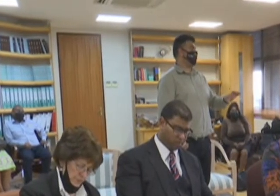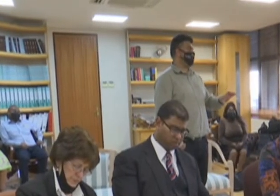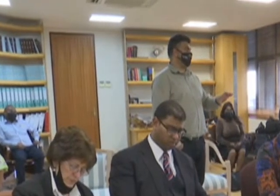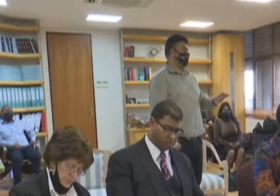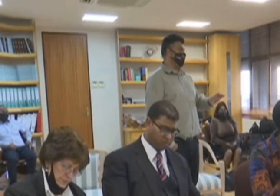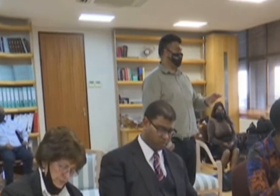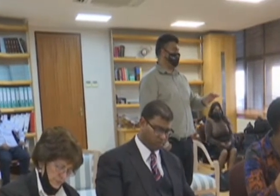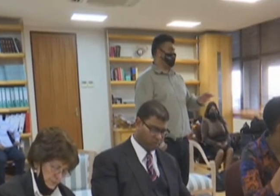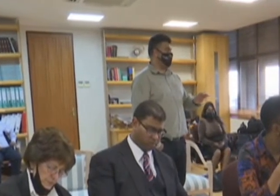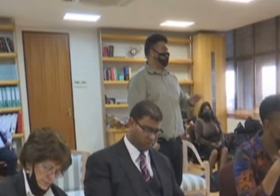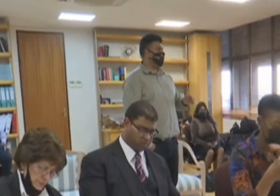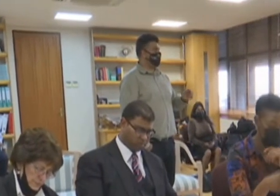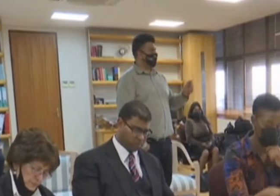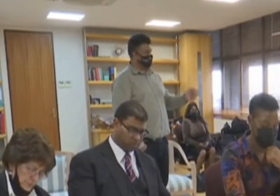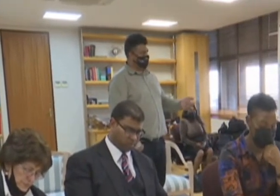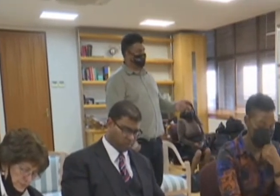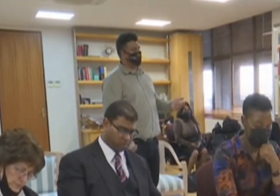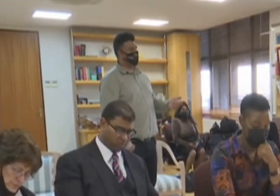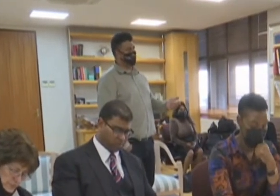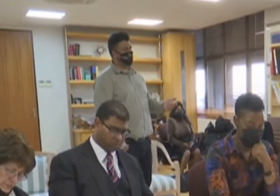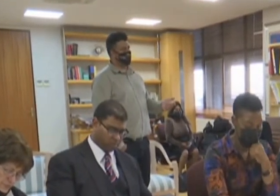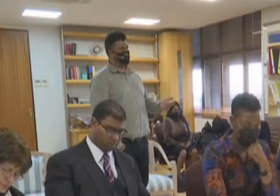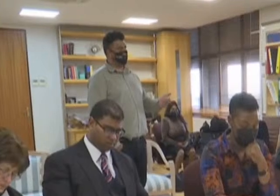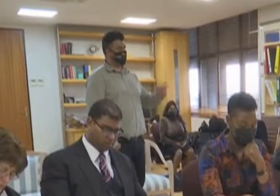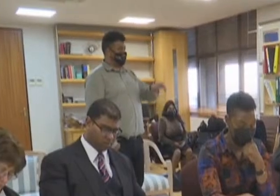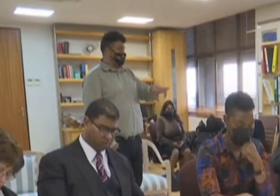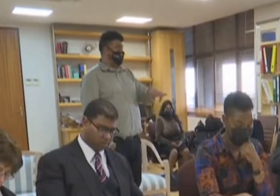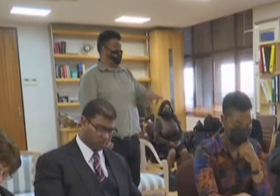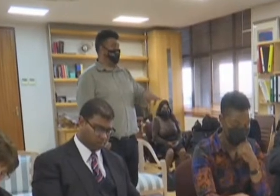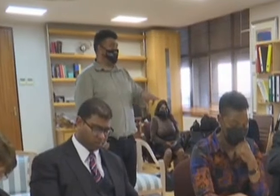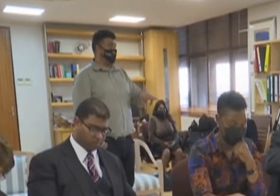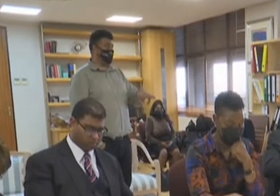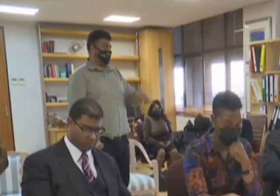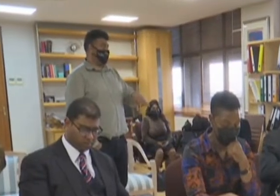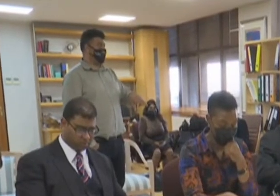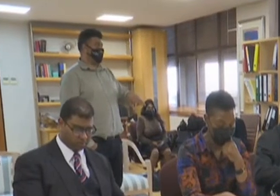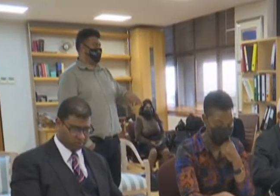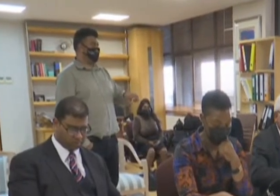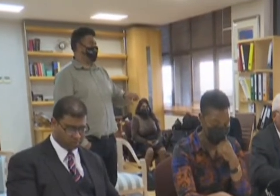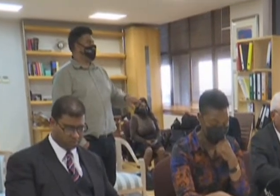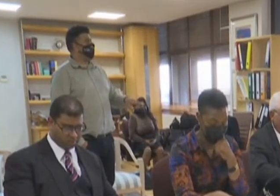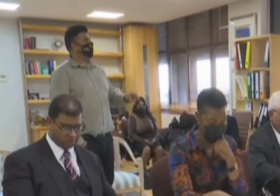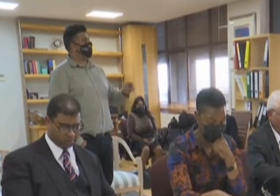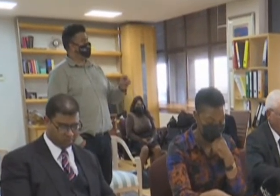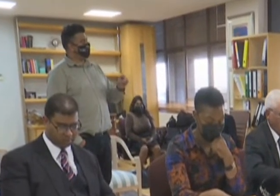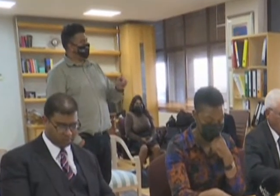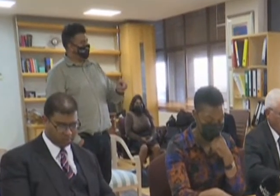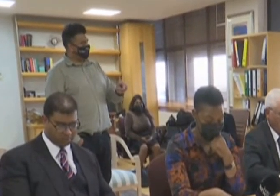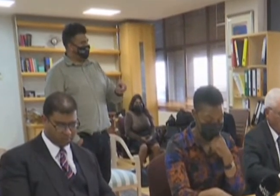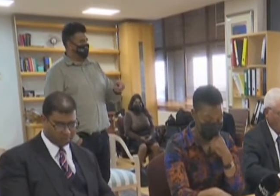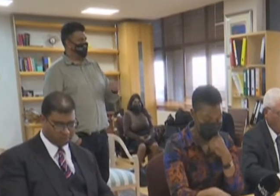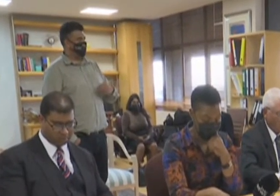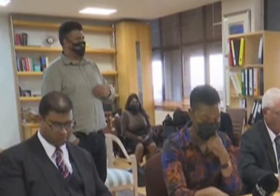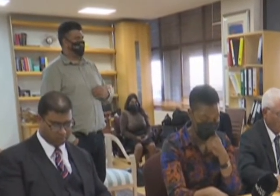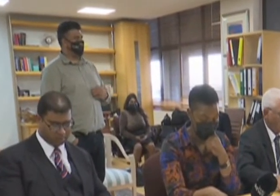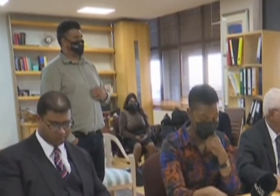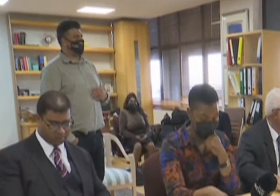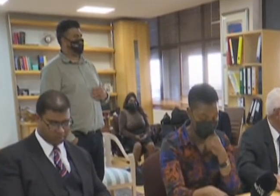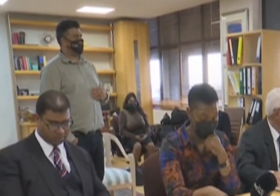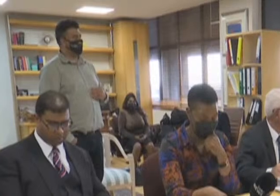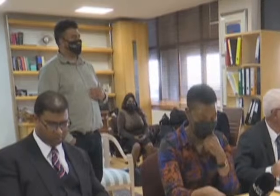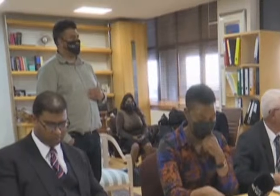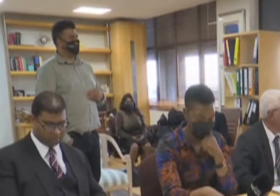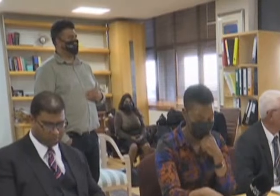there's an as-run log that will show the file that played out, which is the exact same house number, followed by an A at the